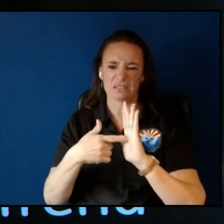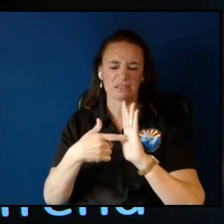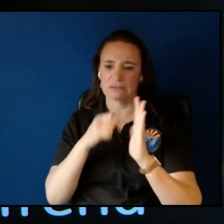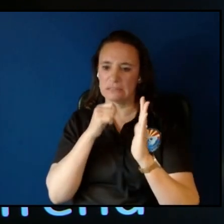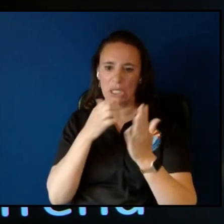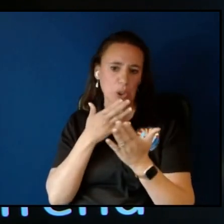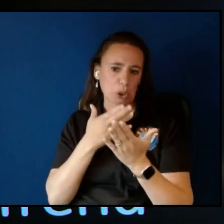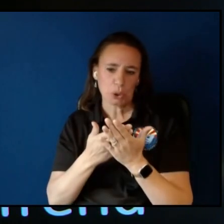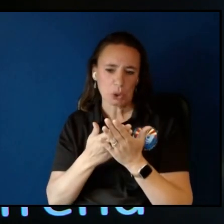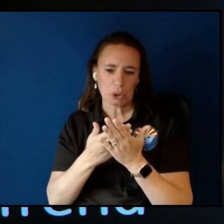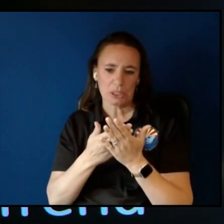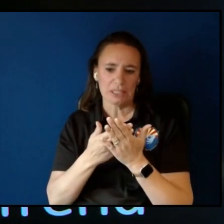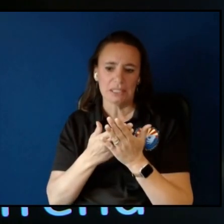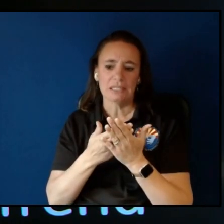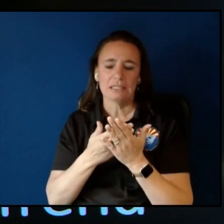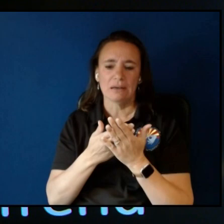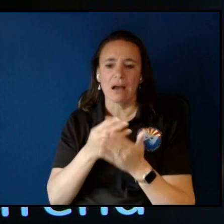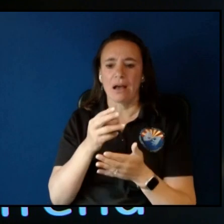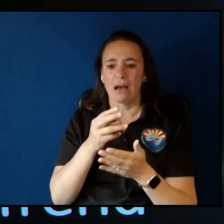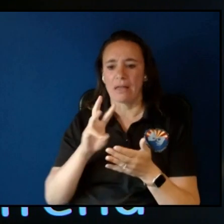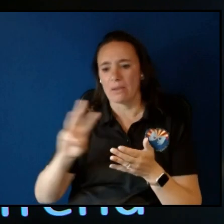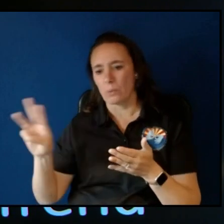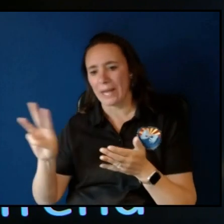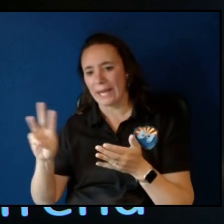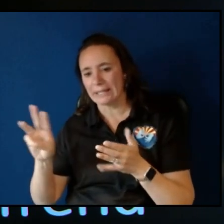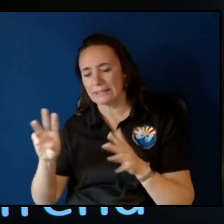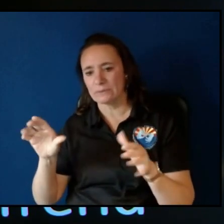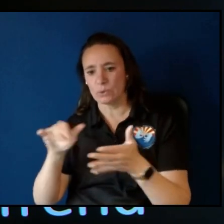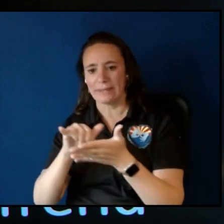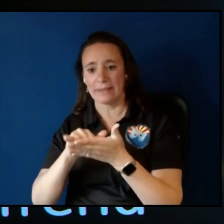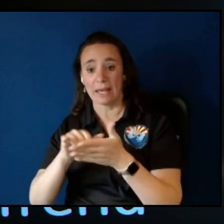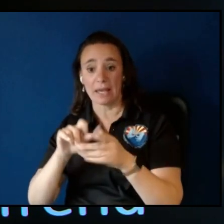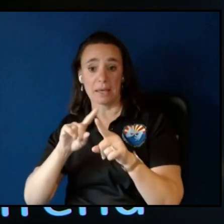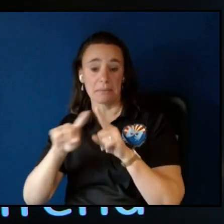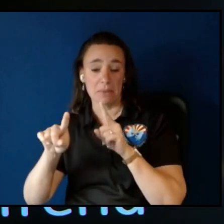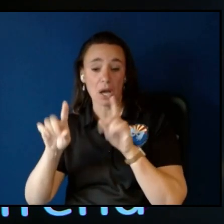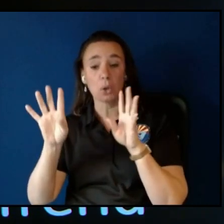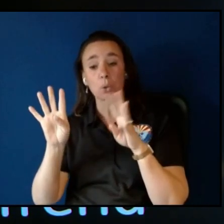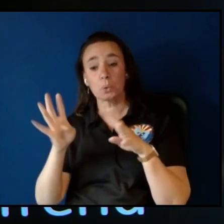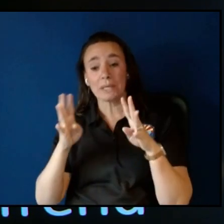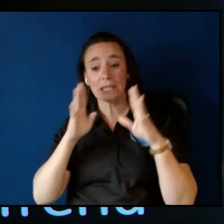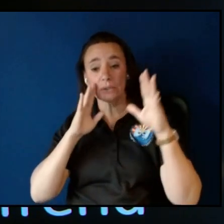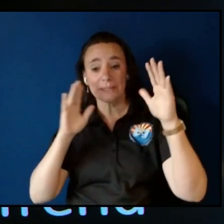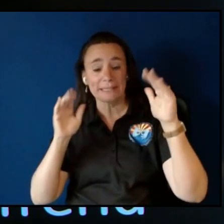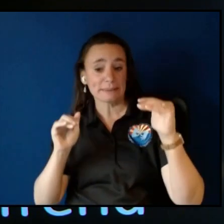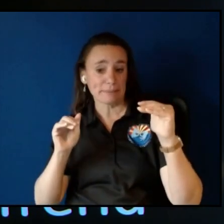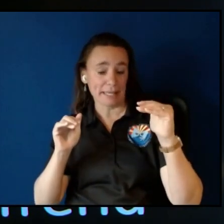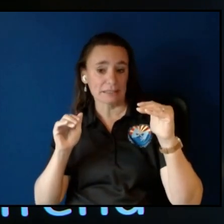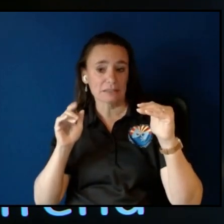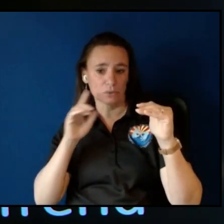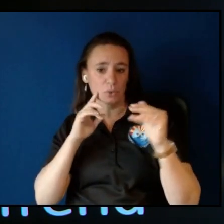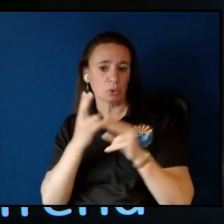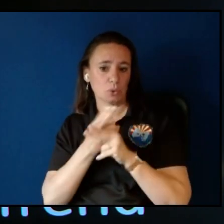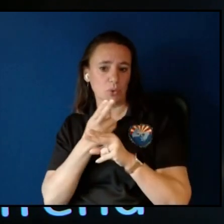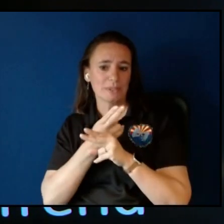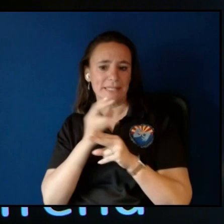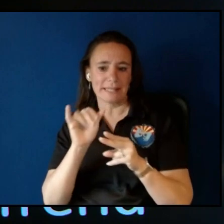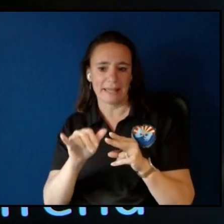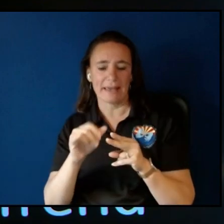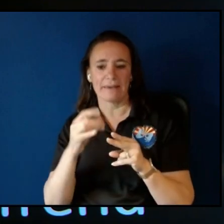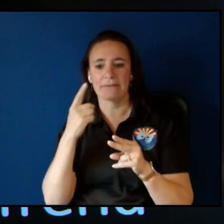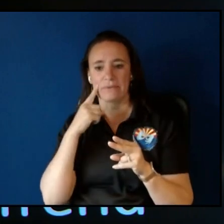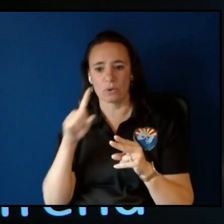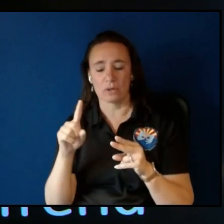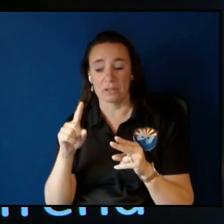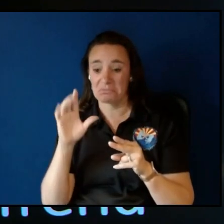west, at doing that. But it does give us an idea of when to expect precipitation, so that's what we use this for. So it looks like Wednesday and